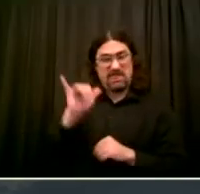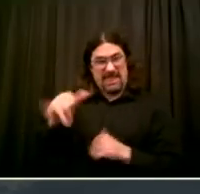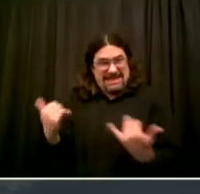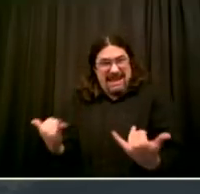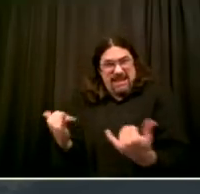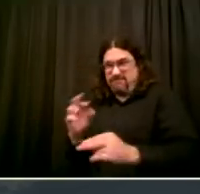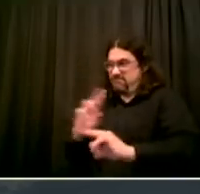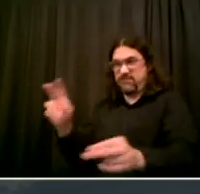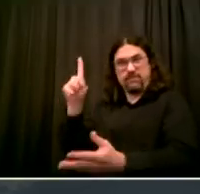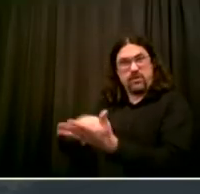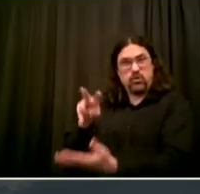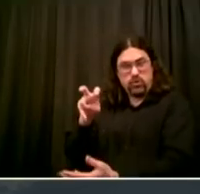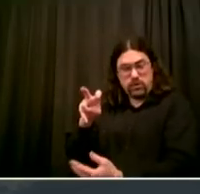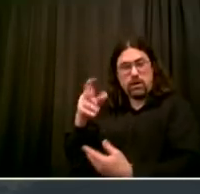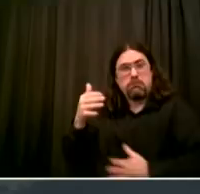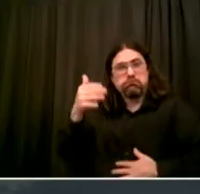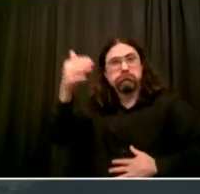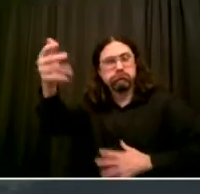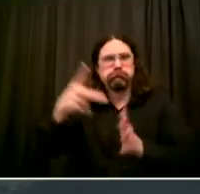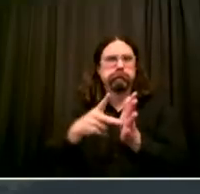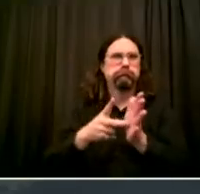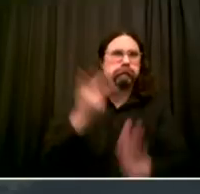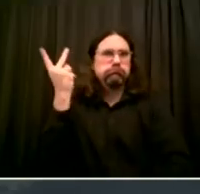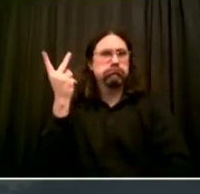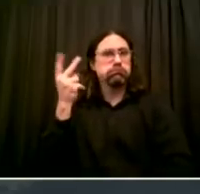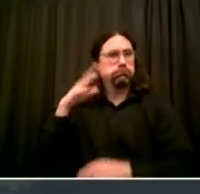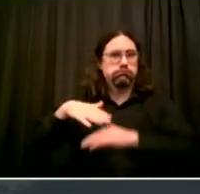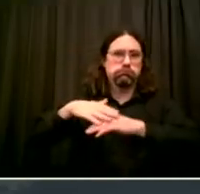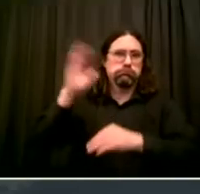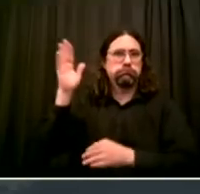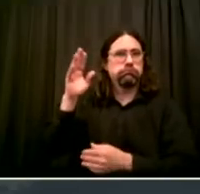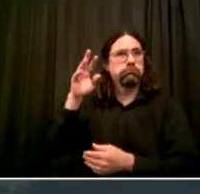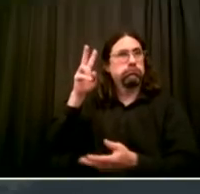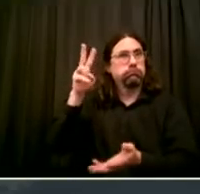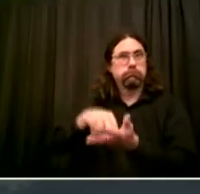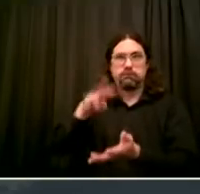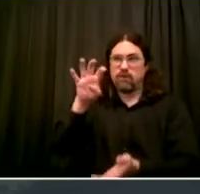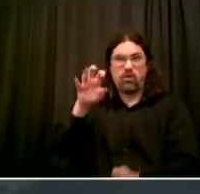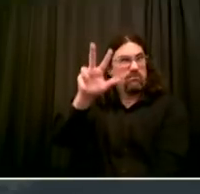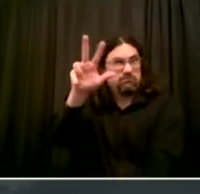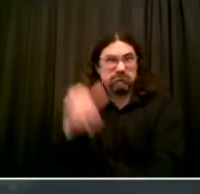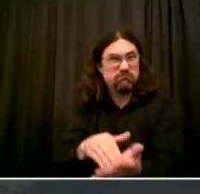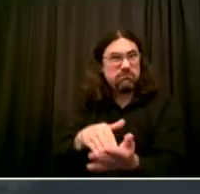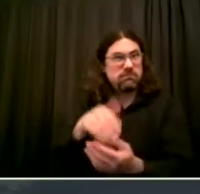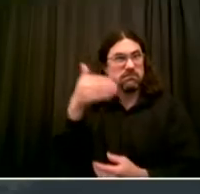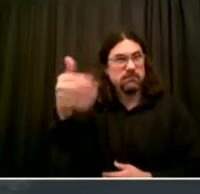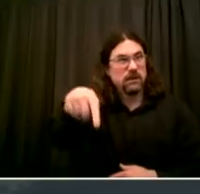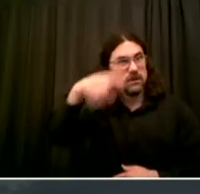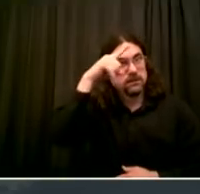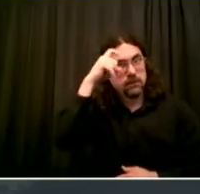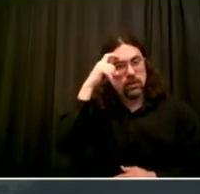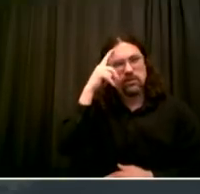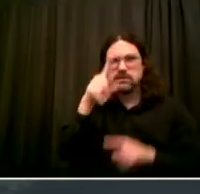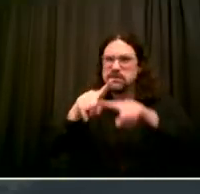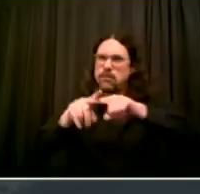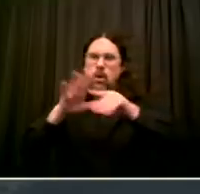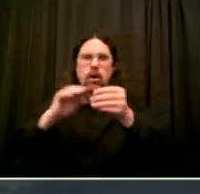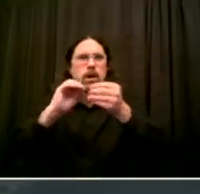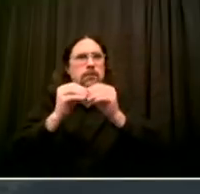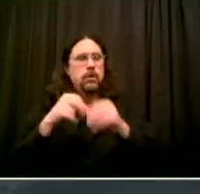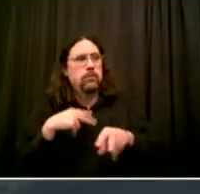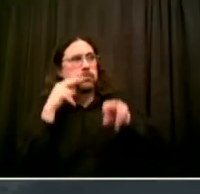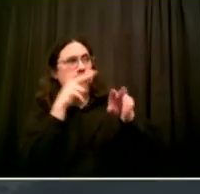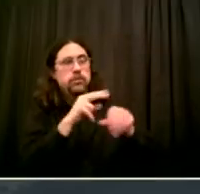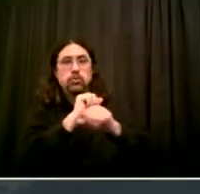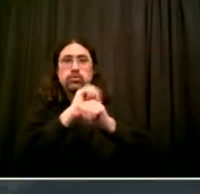to have. So we're already planning on building that out. But here is the simplest rule in the world. Anyone